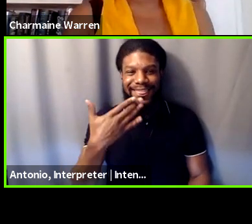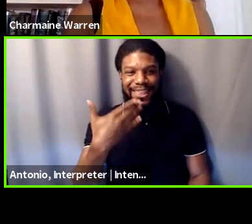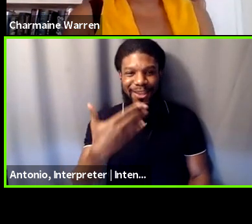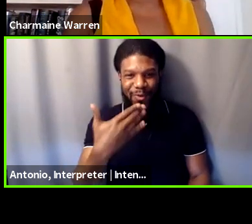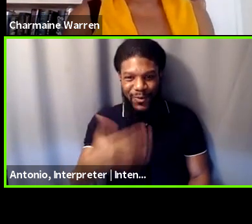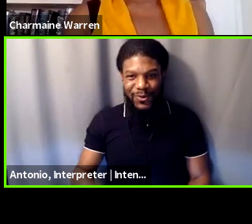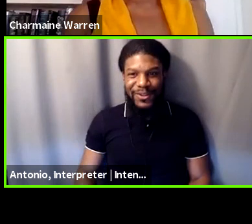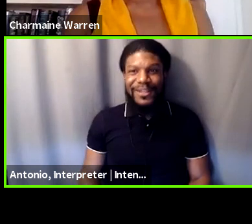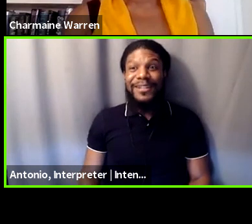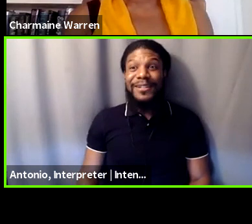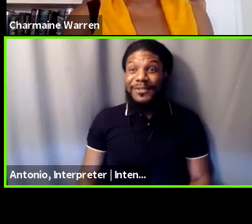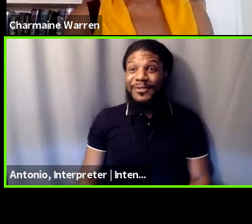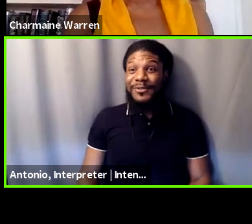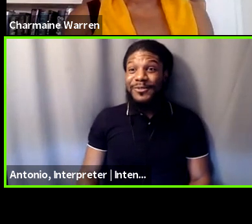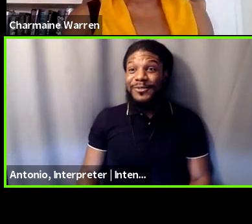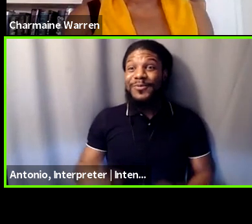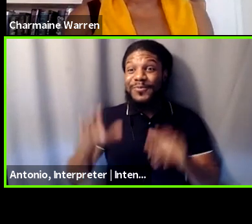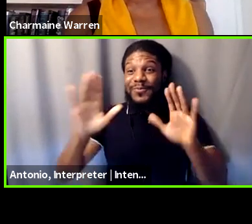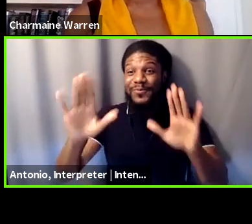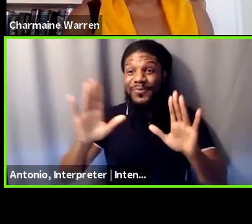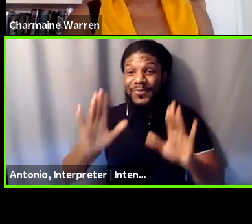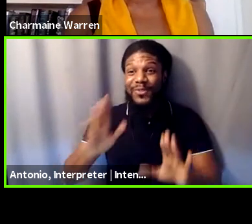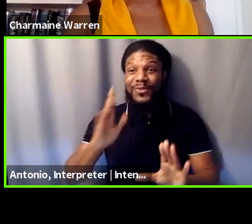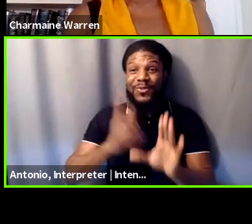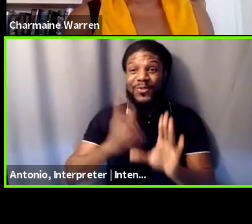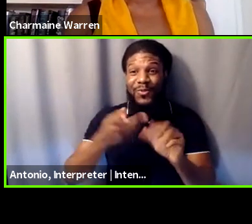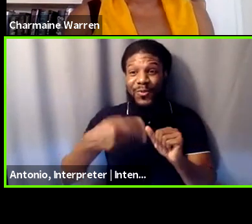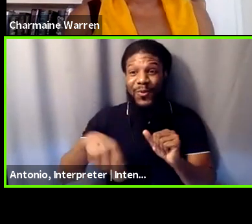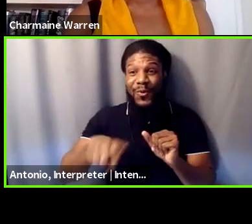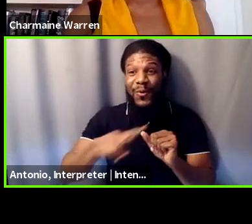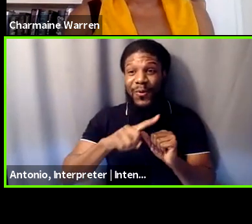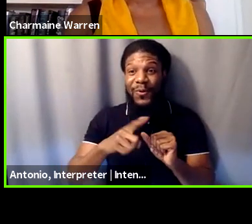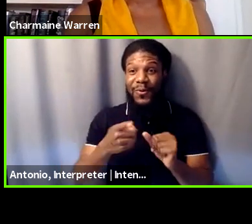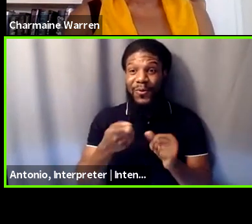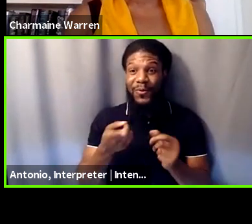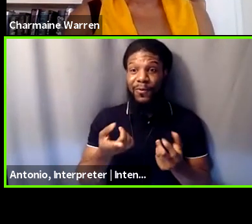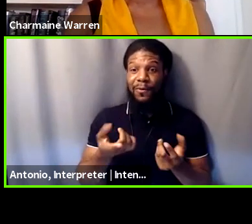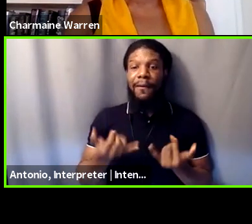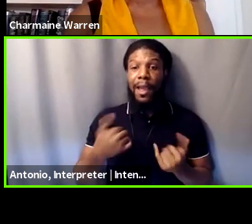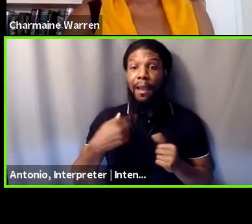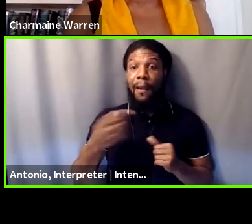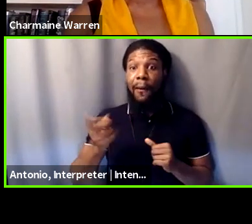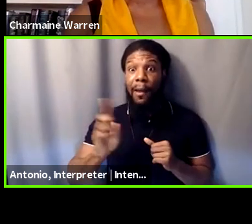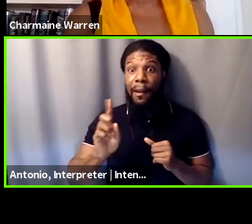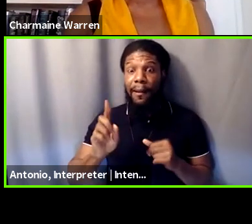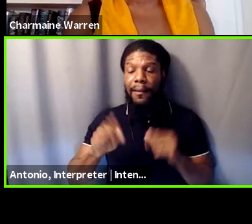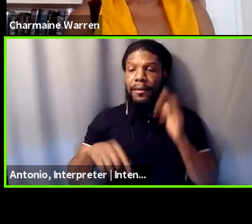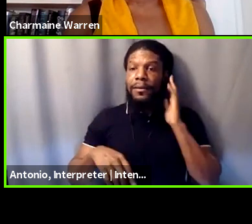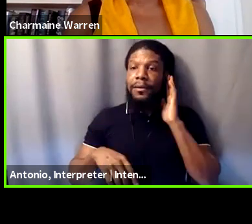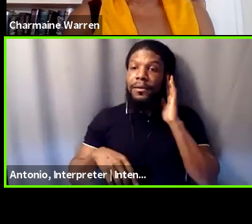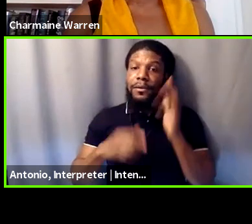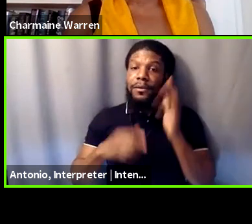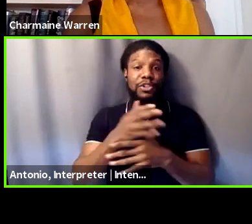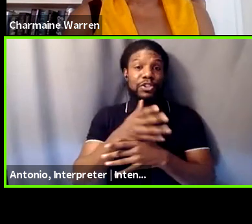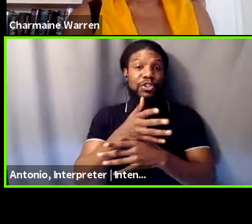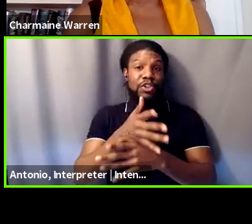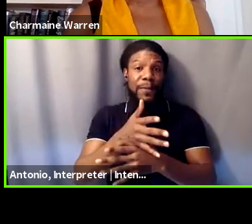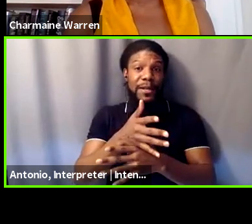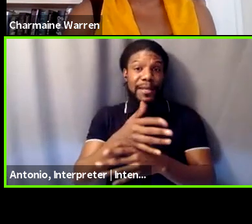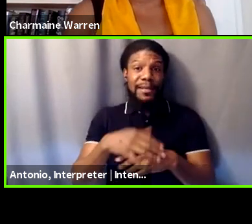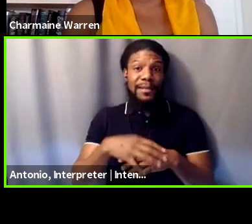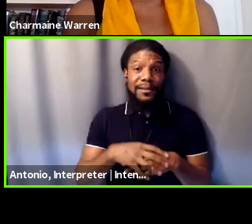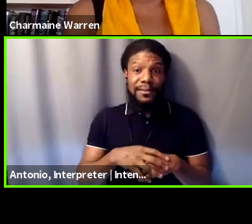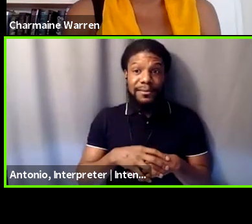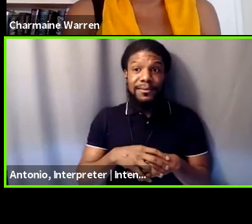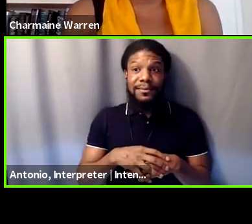Yeah, great to be here with everyone. I'm in Germany right now, in Rastatt, which nobody knows about